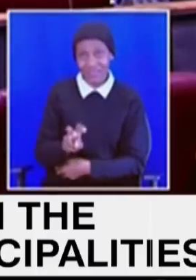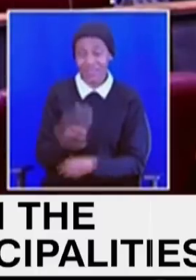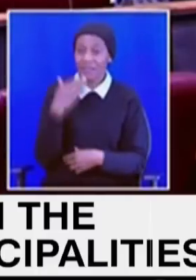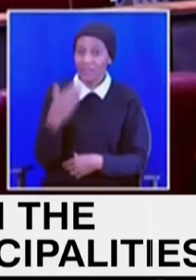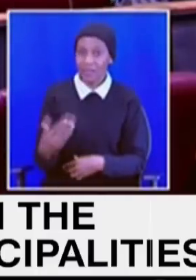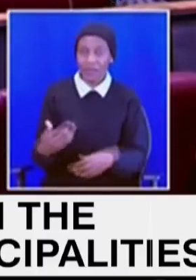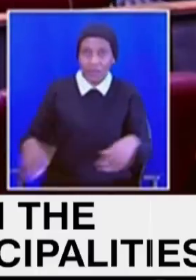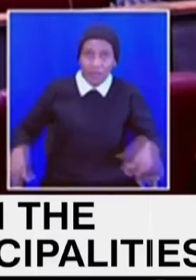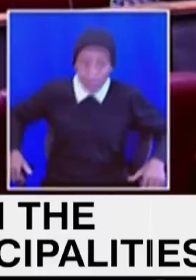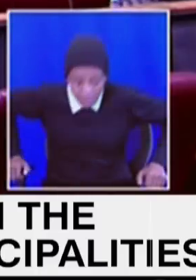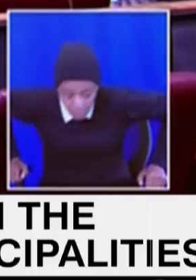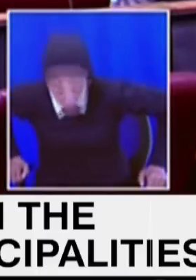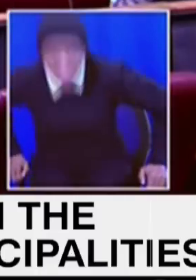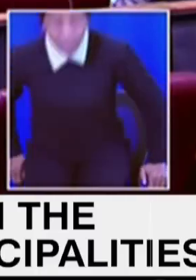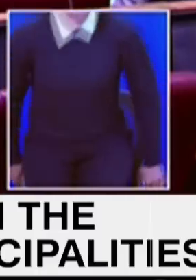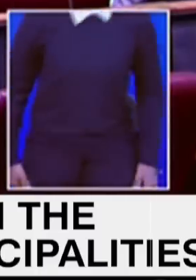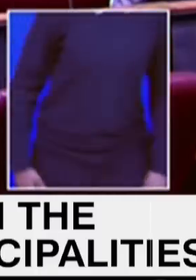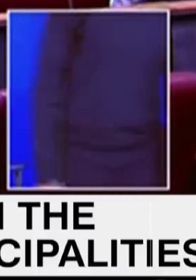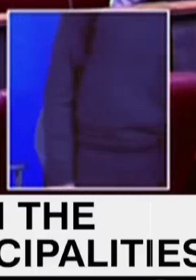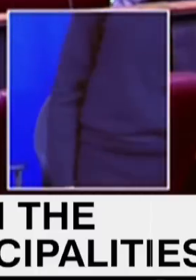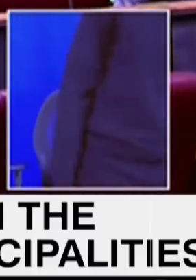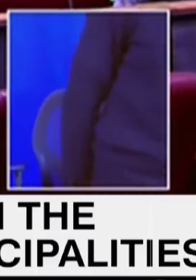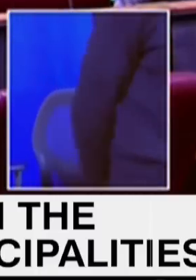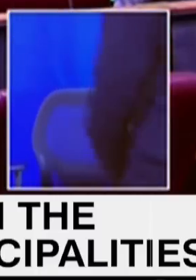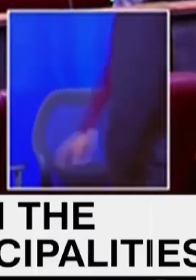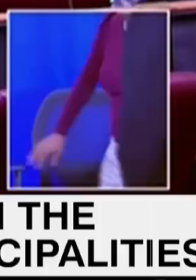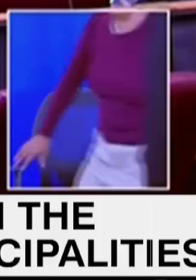Honourable Deputy President. Thank you very much,